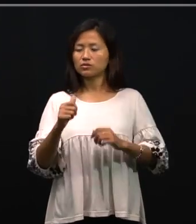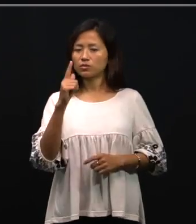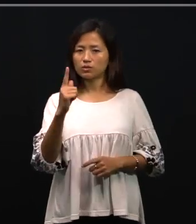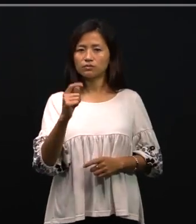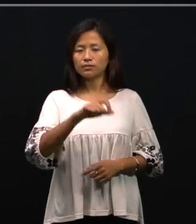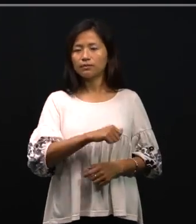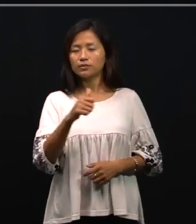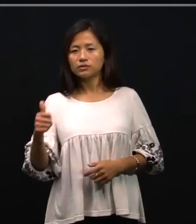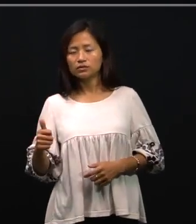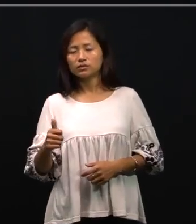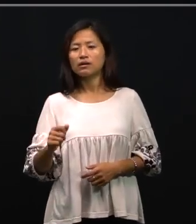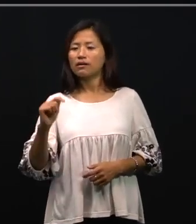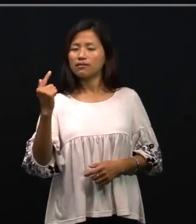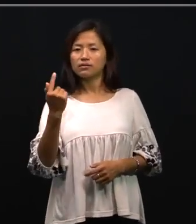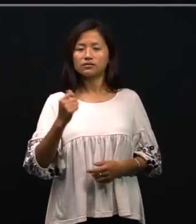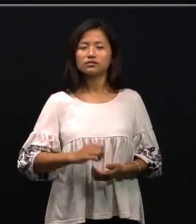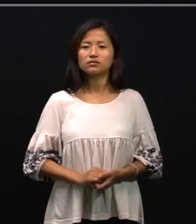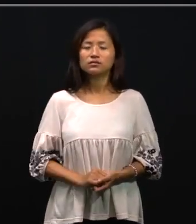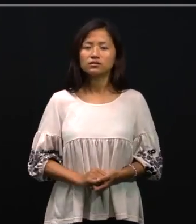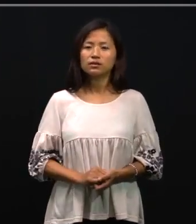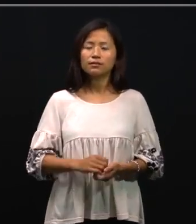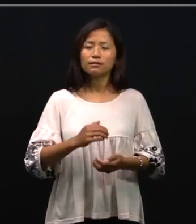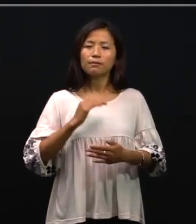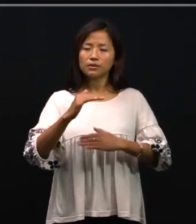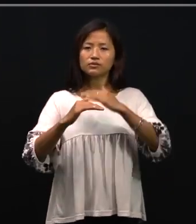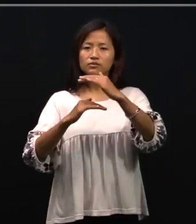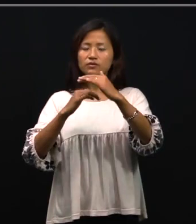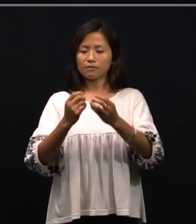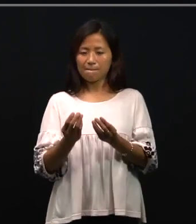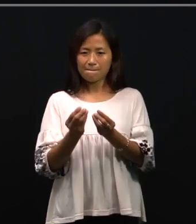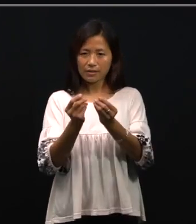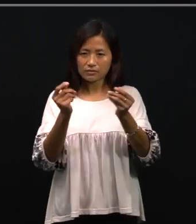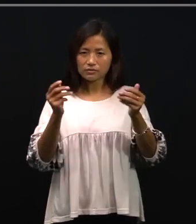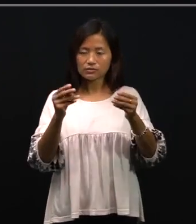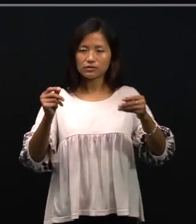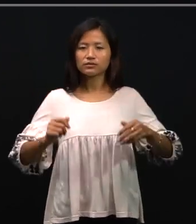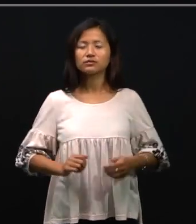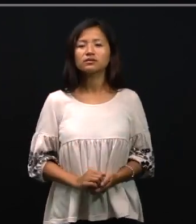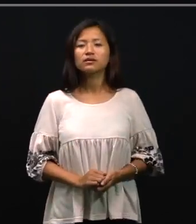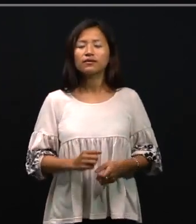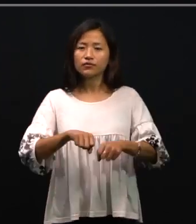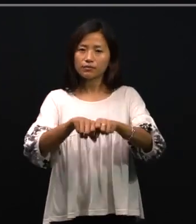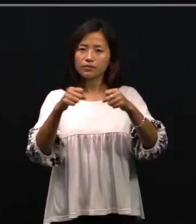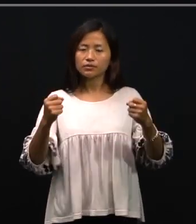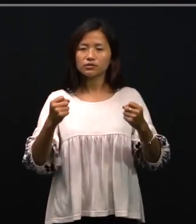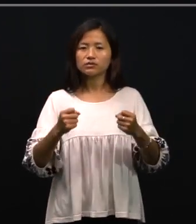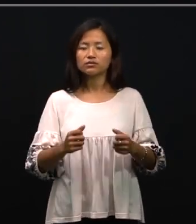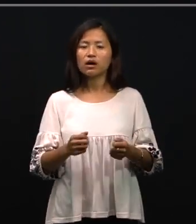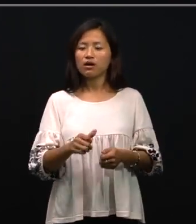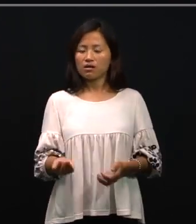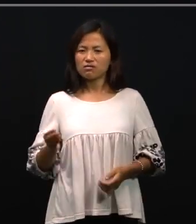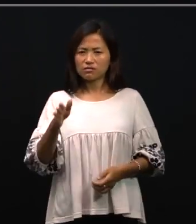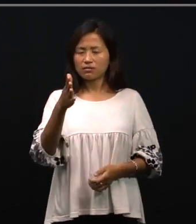anabolism, which refers to the building up of materials, and catabolism, which refers to the breaking down of